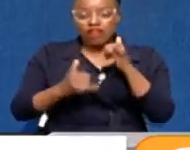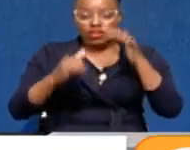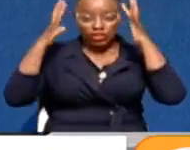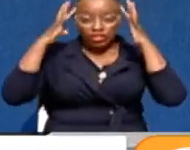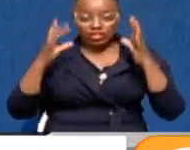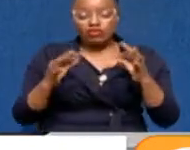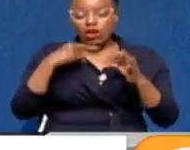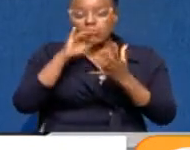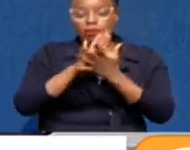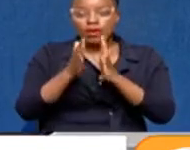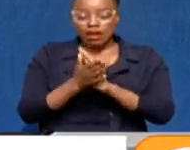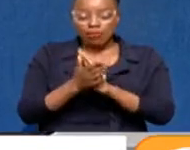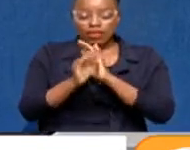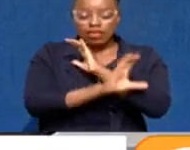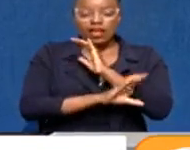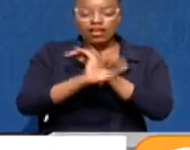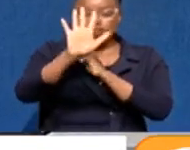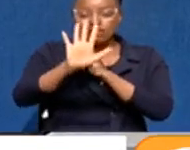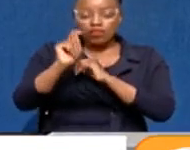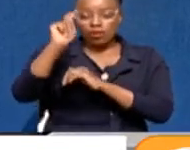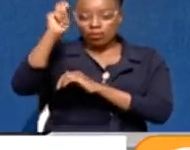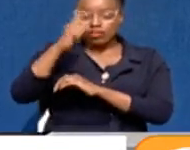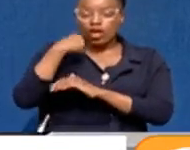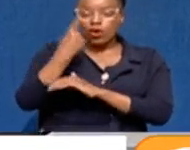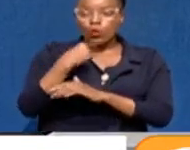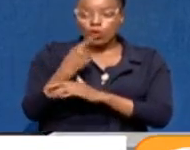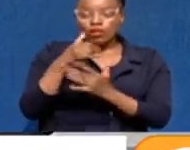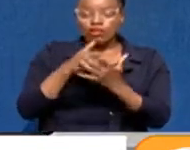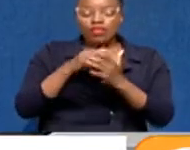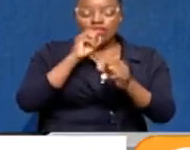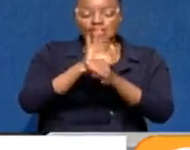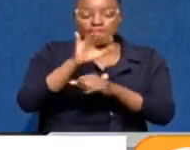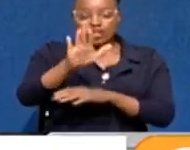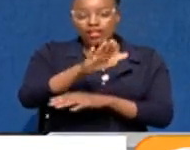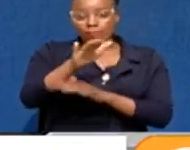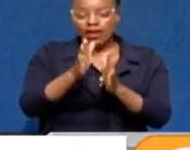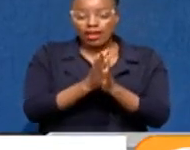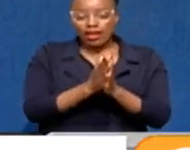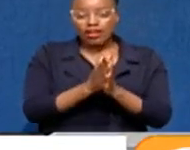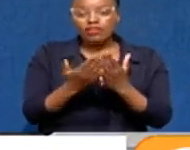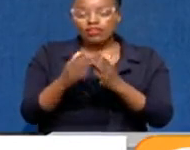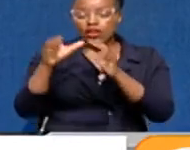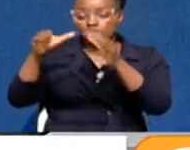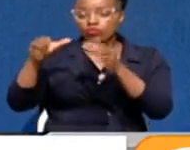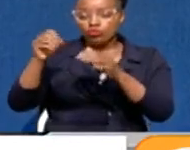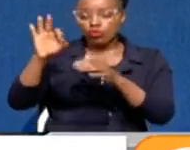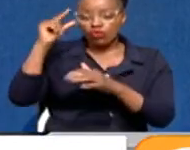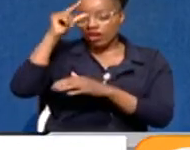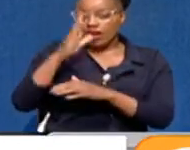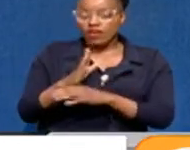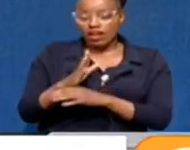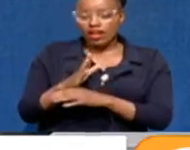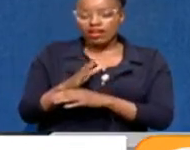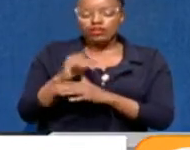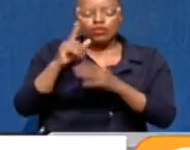verdict on who becomes the country's fifth president, who sits in the 13th parliament, and the third lot of governors.